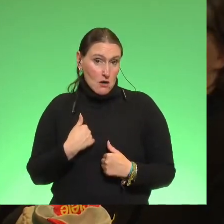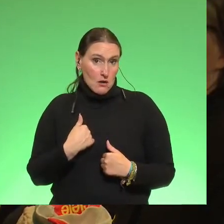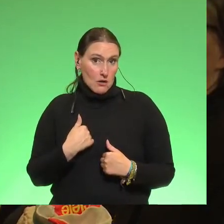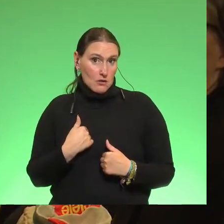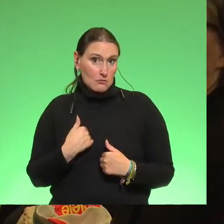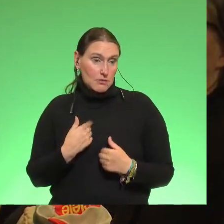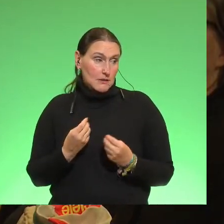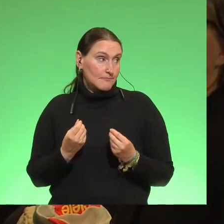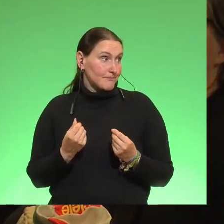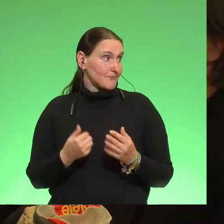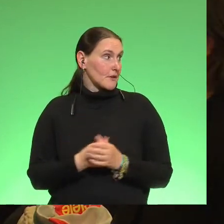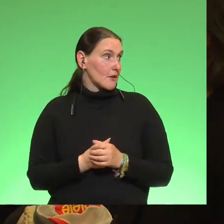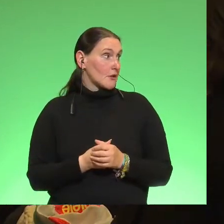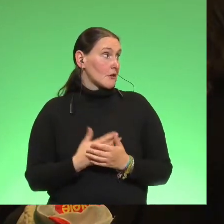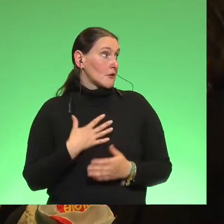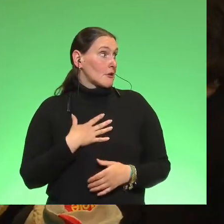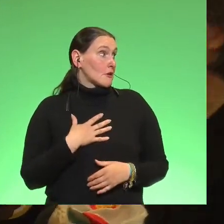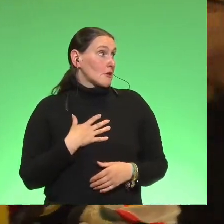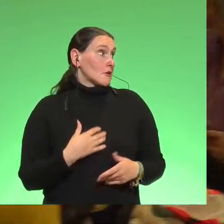yeah.